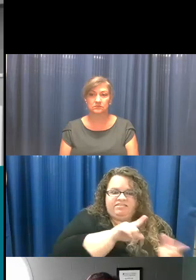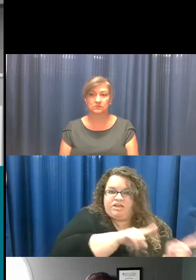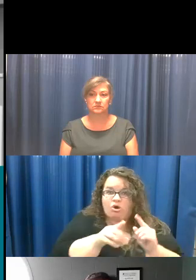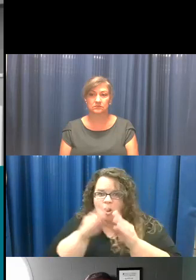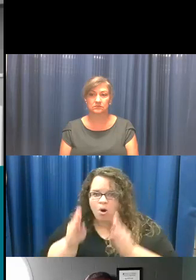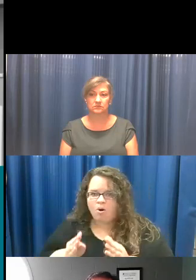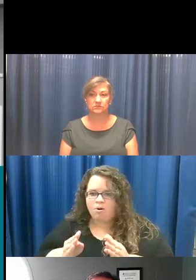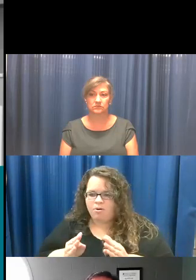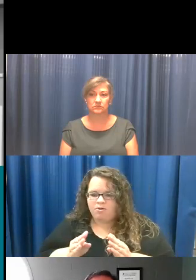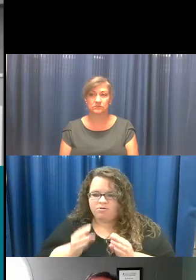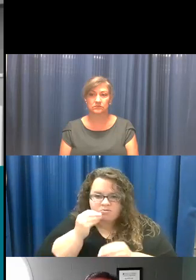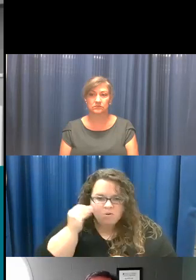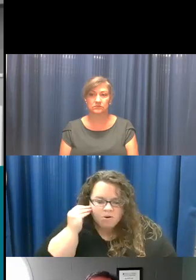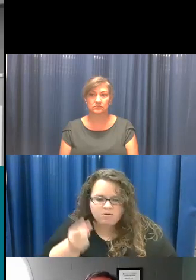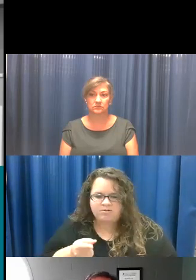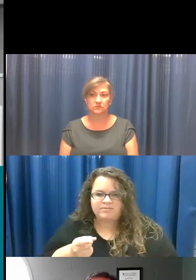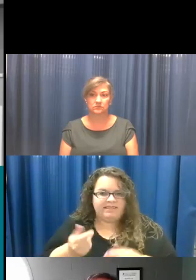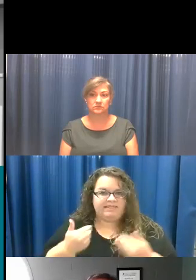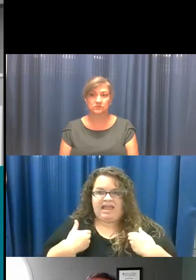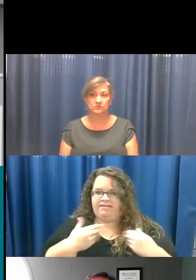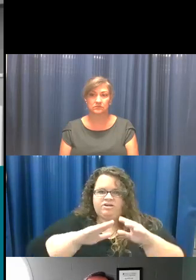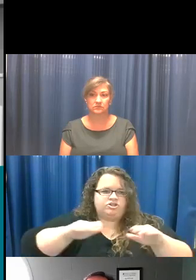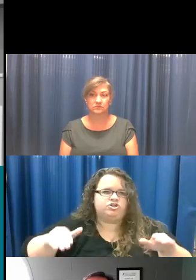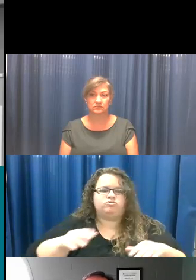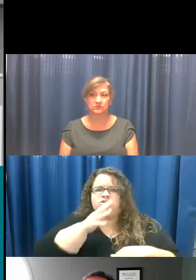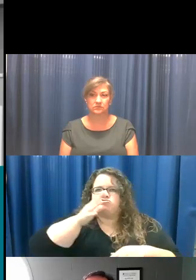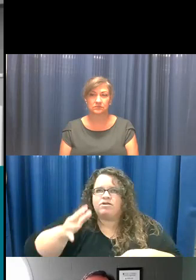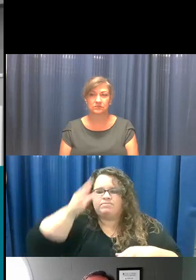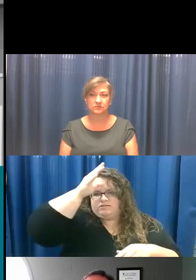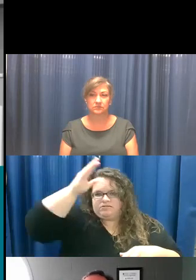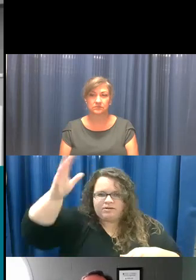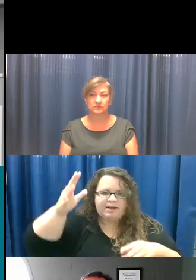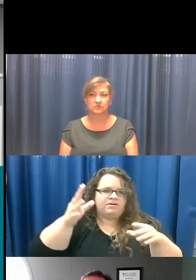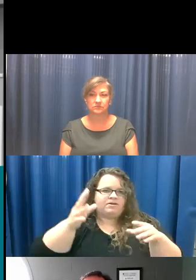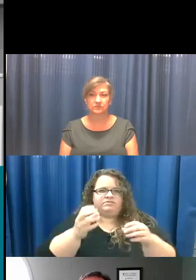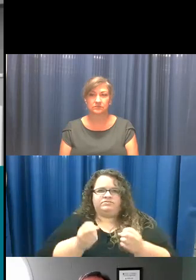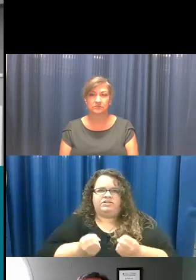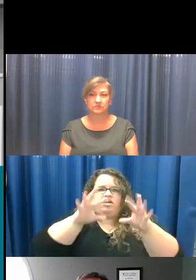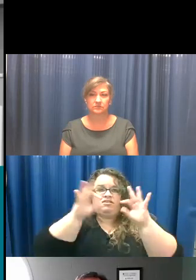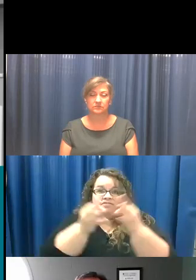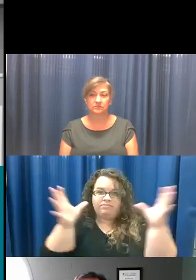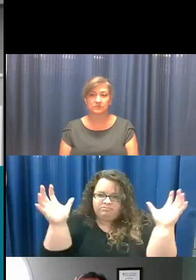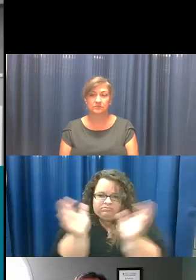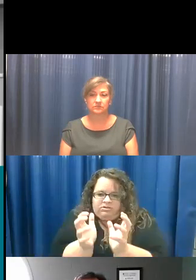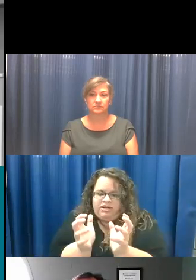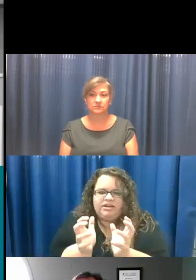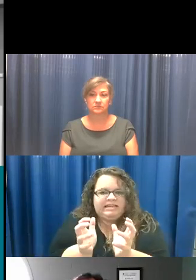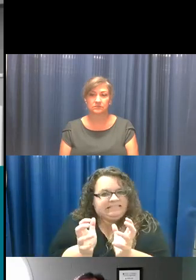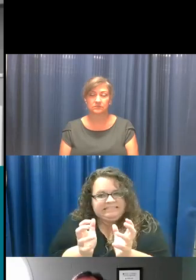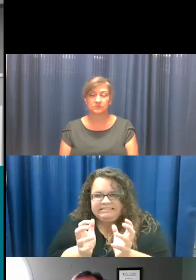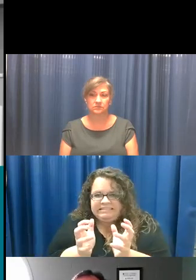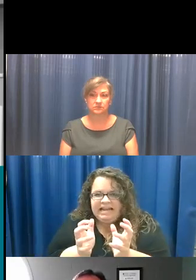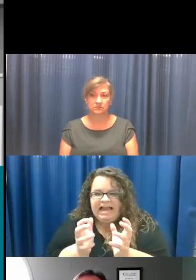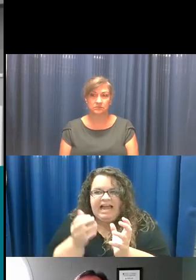children, parents, grandparents were all living in a home together. And vulnerable people within those homes also